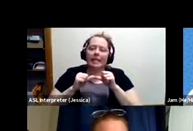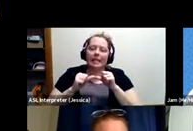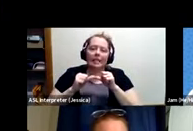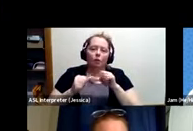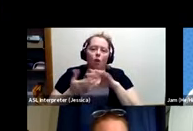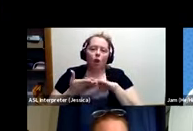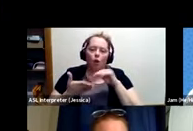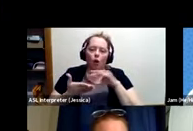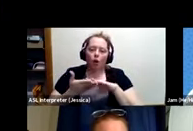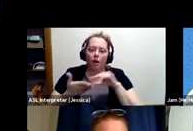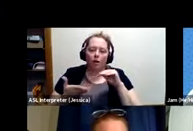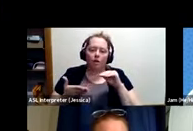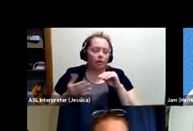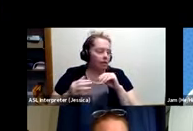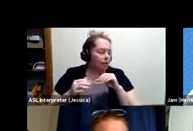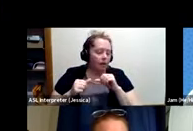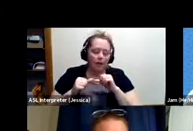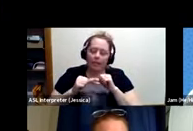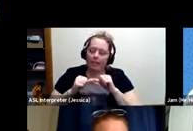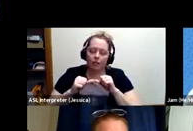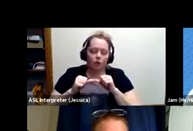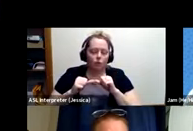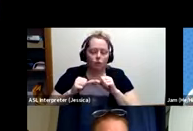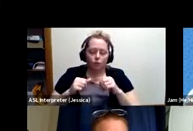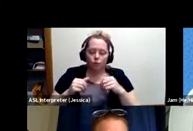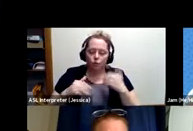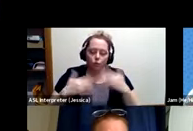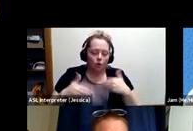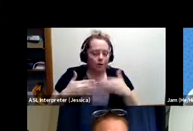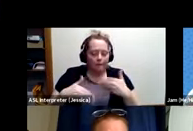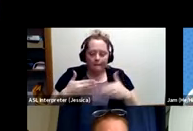you do your life